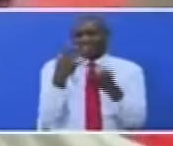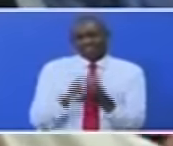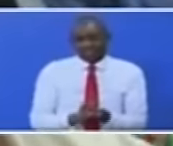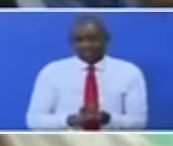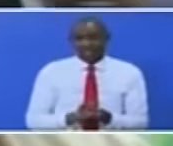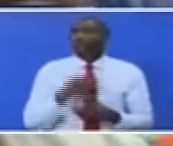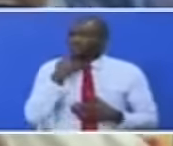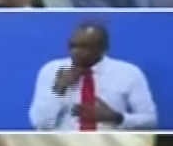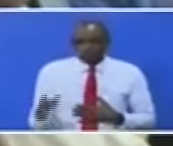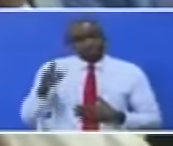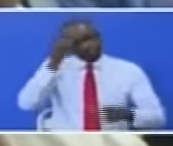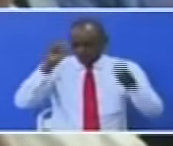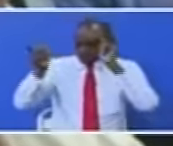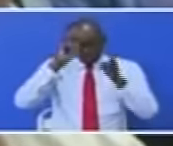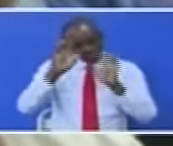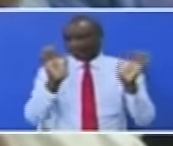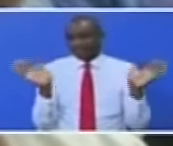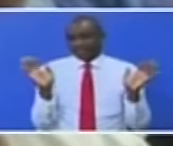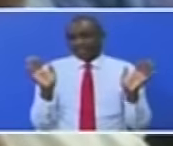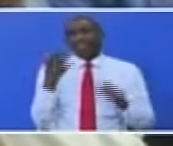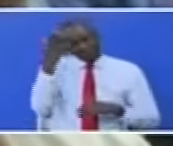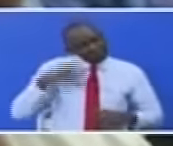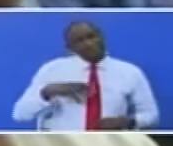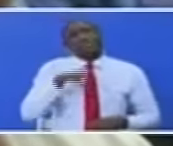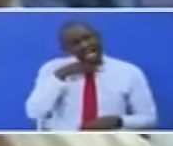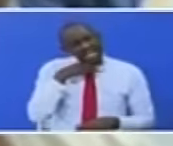just speculate, but five people dying